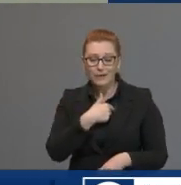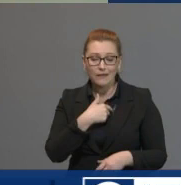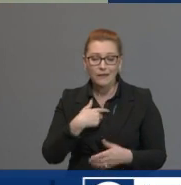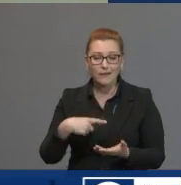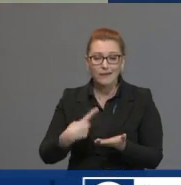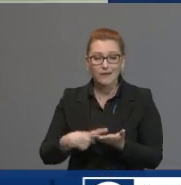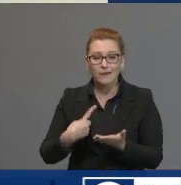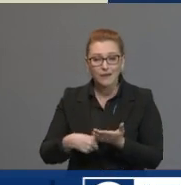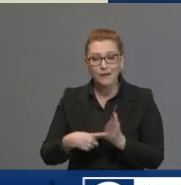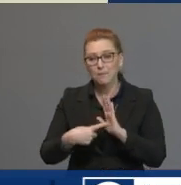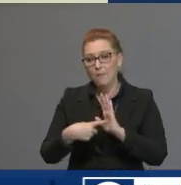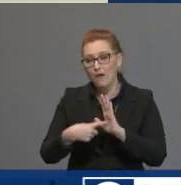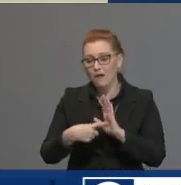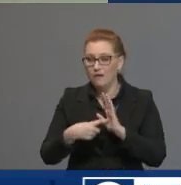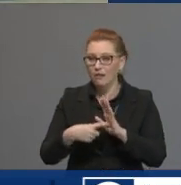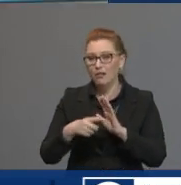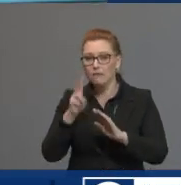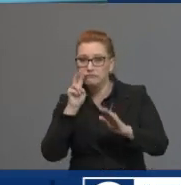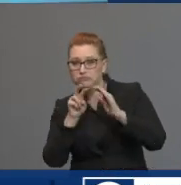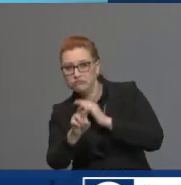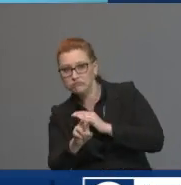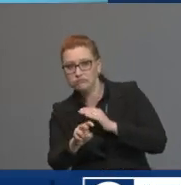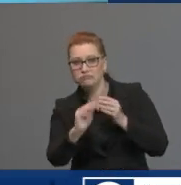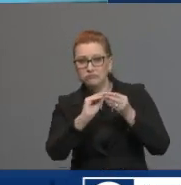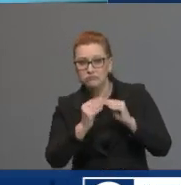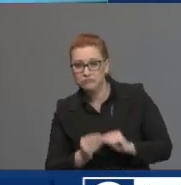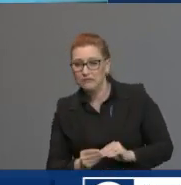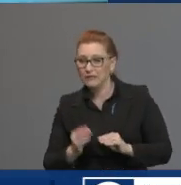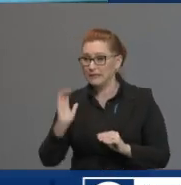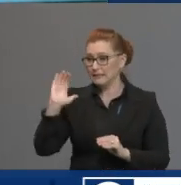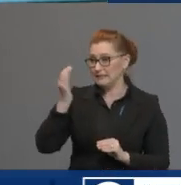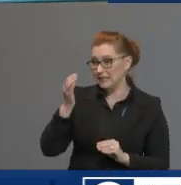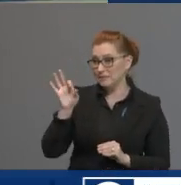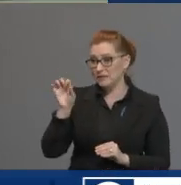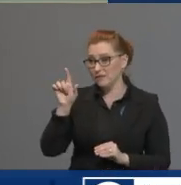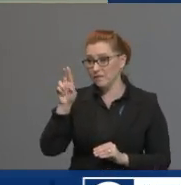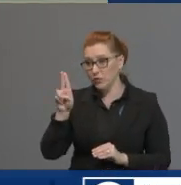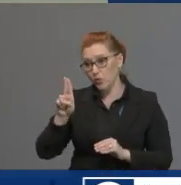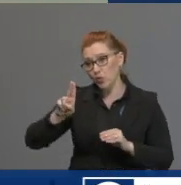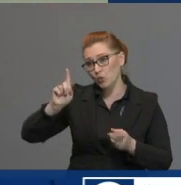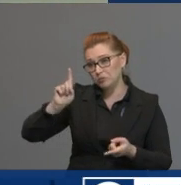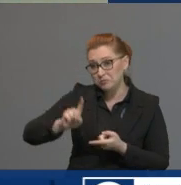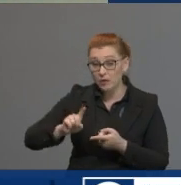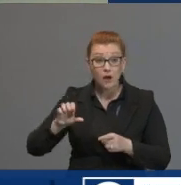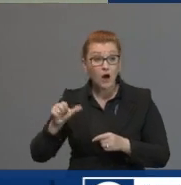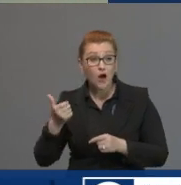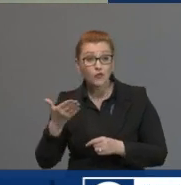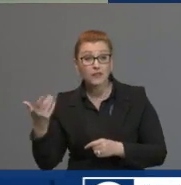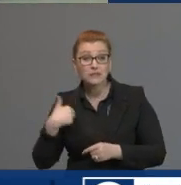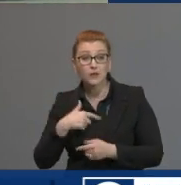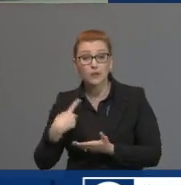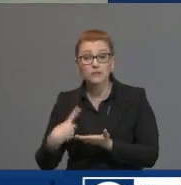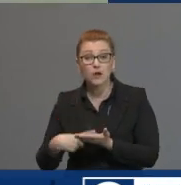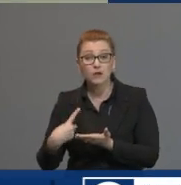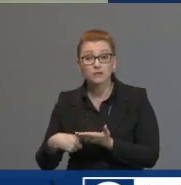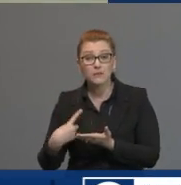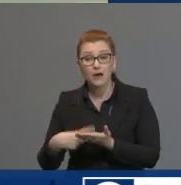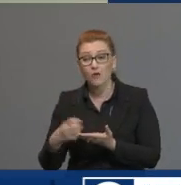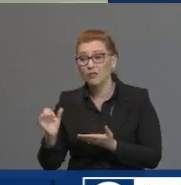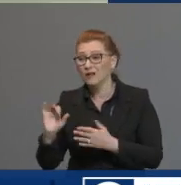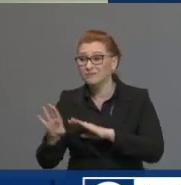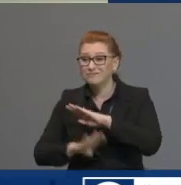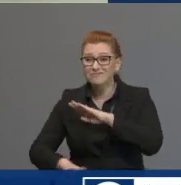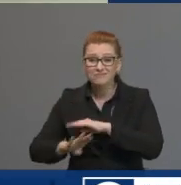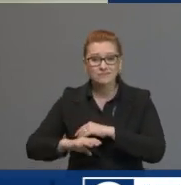trajectory and it looks like maybe we're coming to the end of a season, the other things that we've talked about in terms of